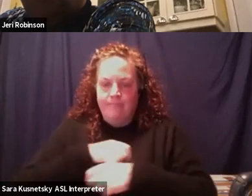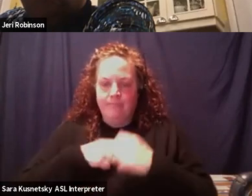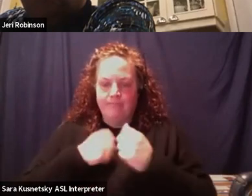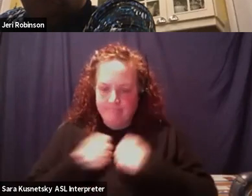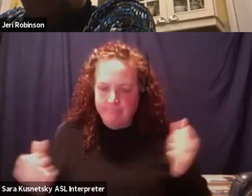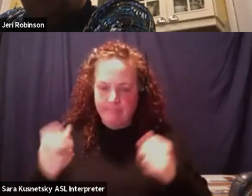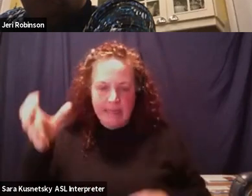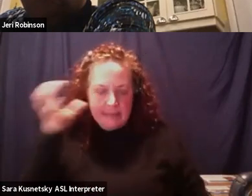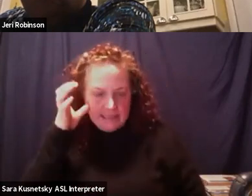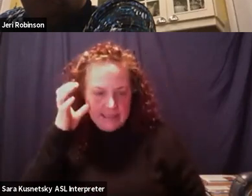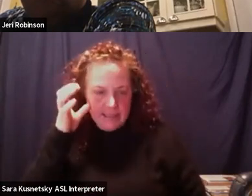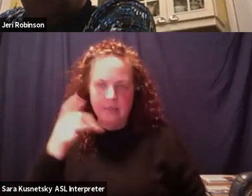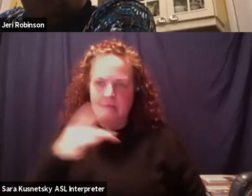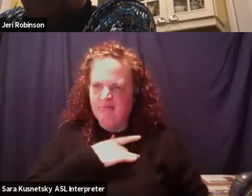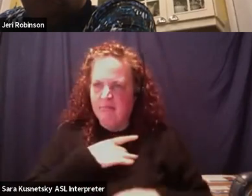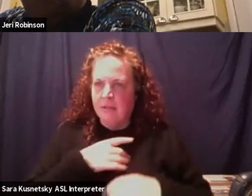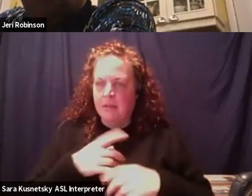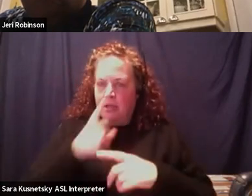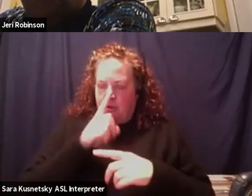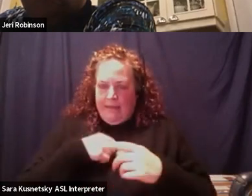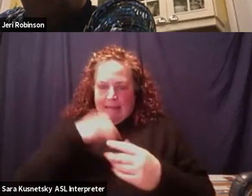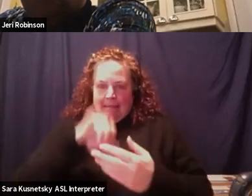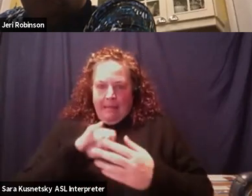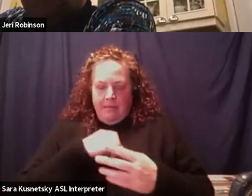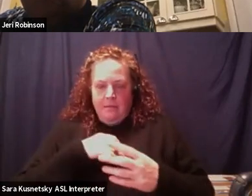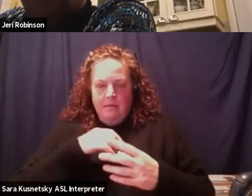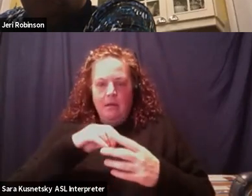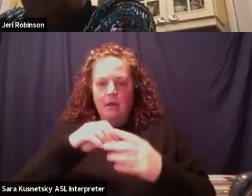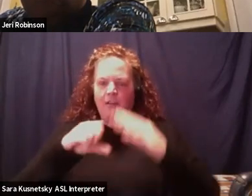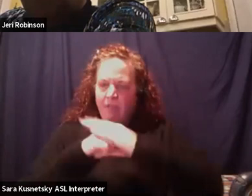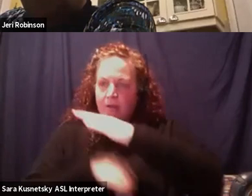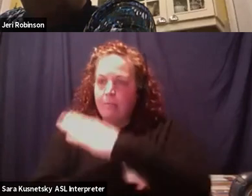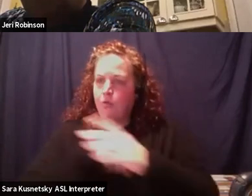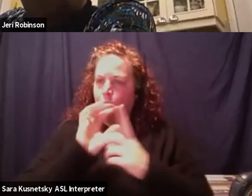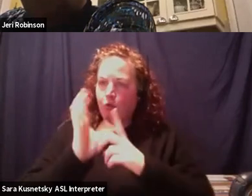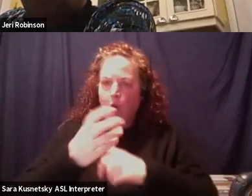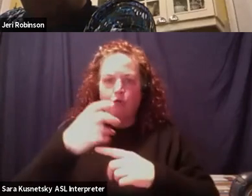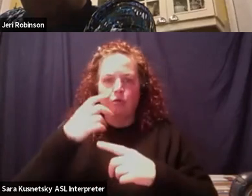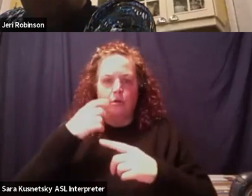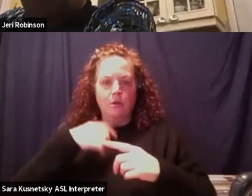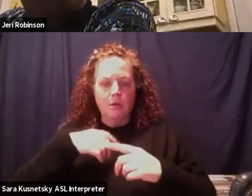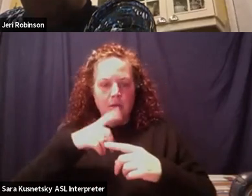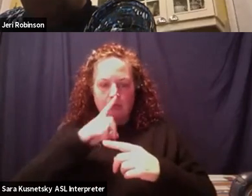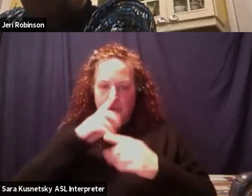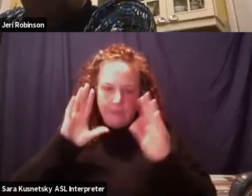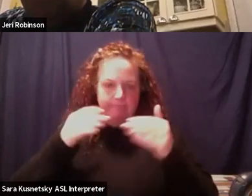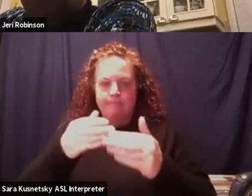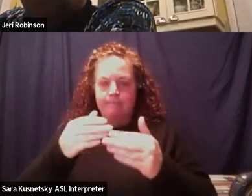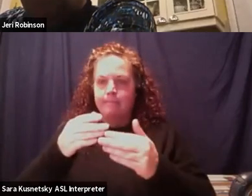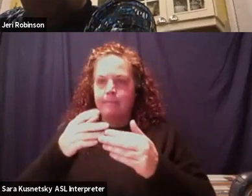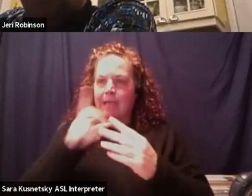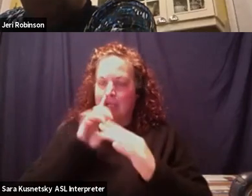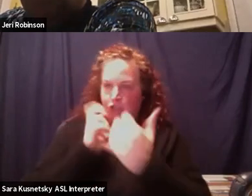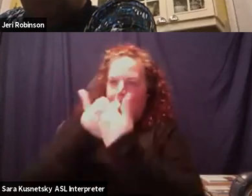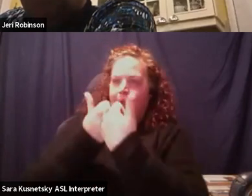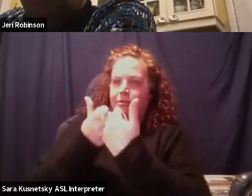restorative justice as a fundamental cultural and linguistically sustaining practices because it directly challenges the dominant white